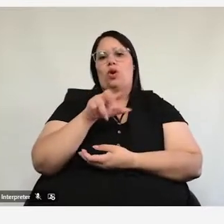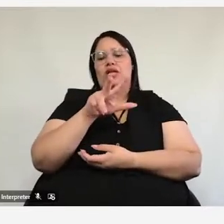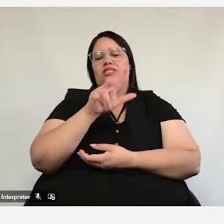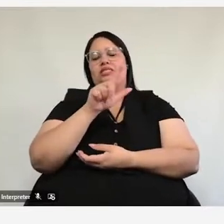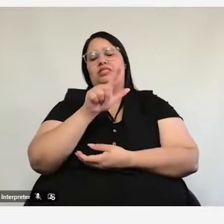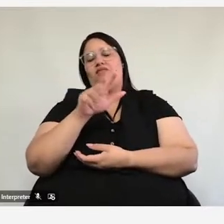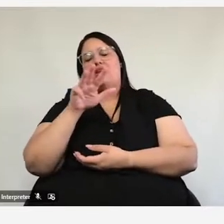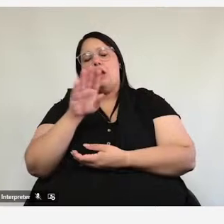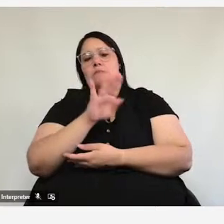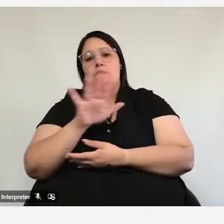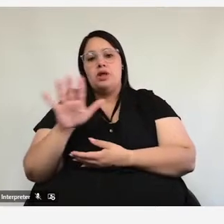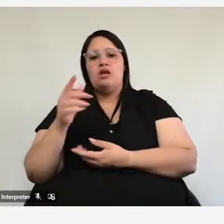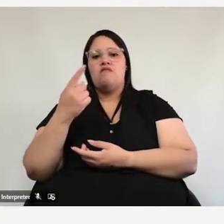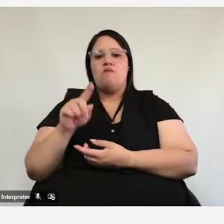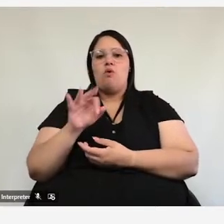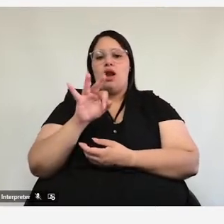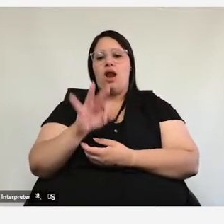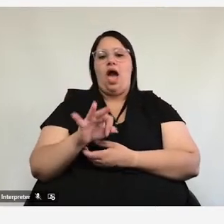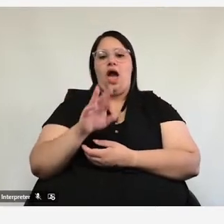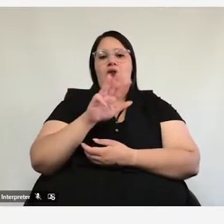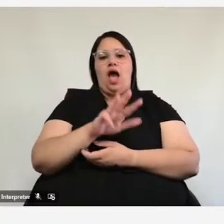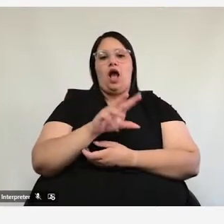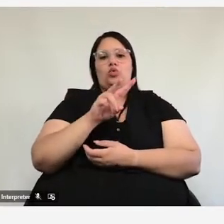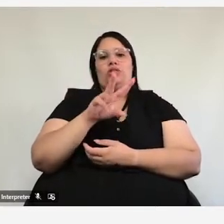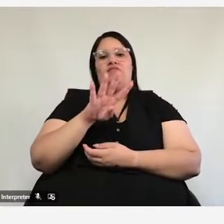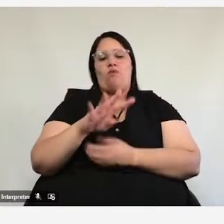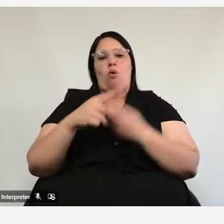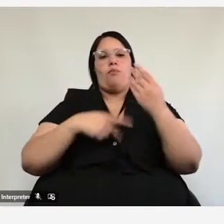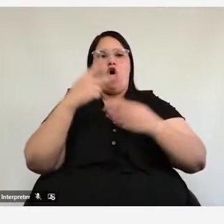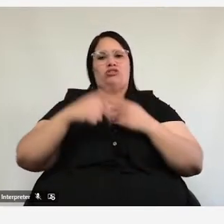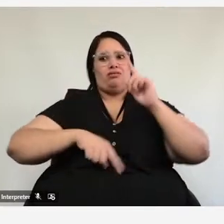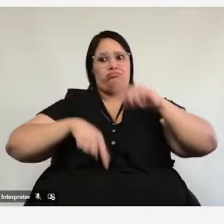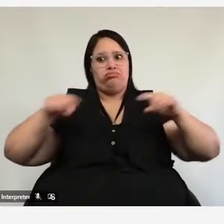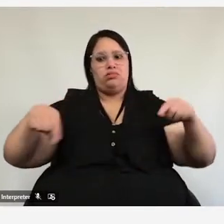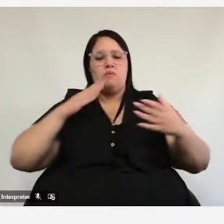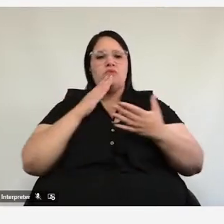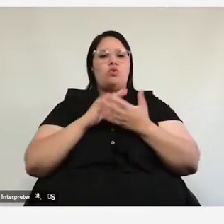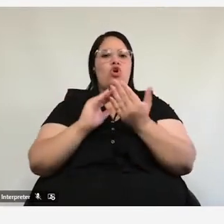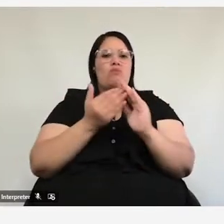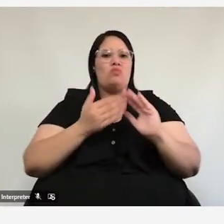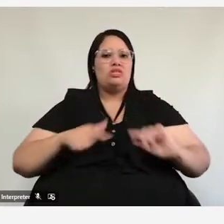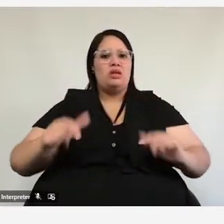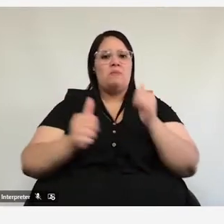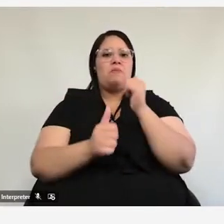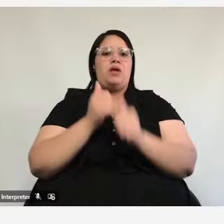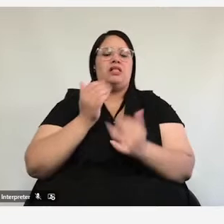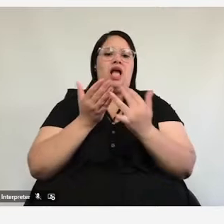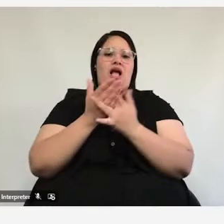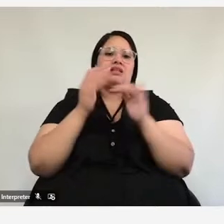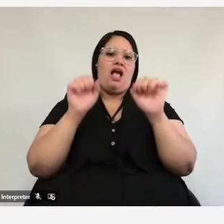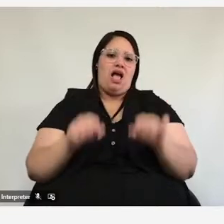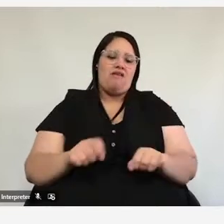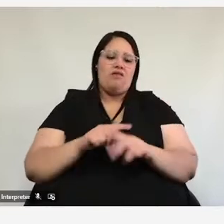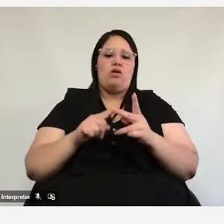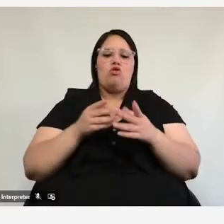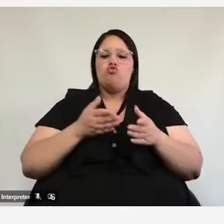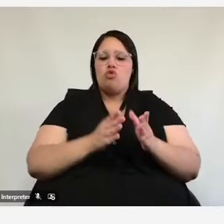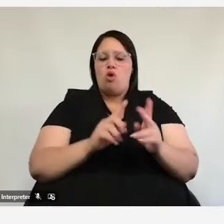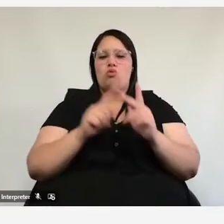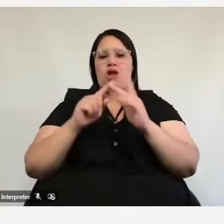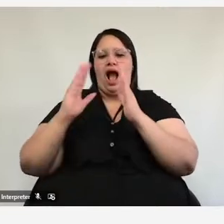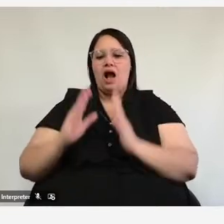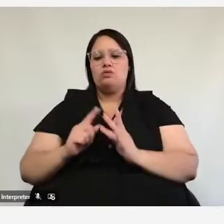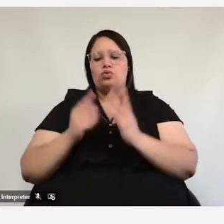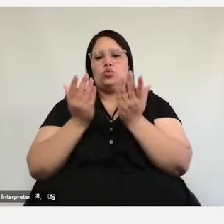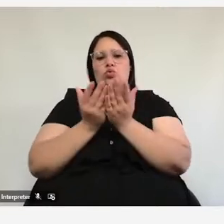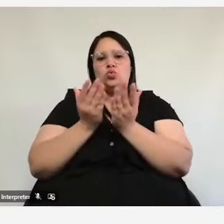30.879 billion rand over 924 projects, ensuring communities have better access to better roads, housing, schools,